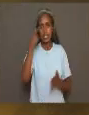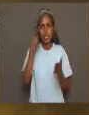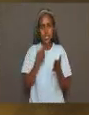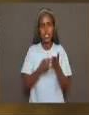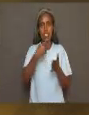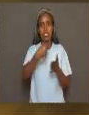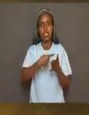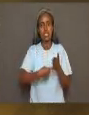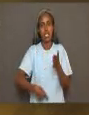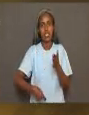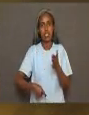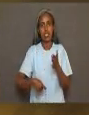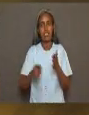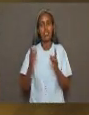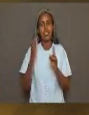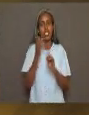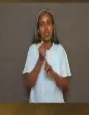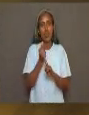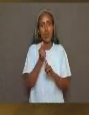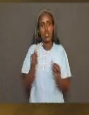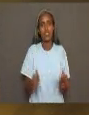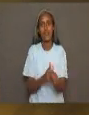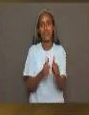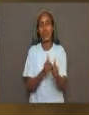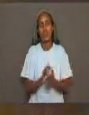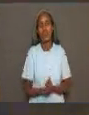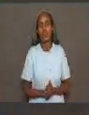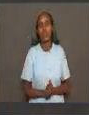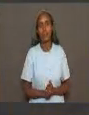tax category includes the following: